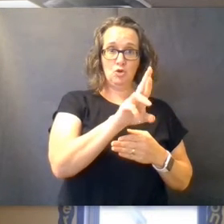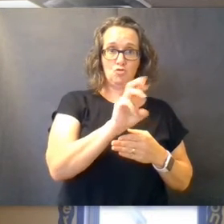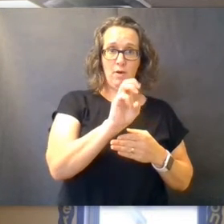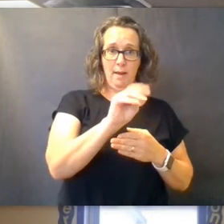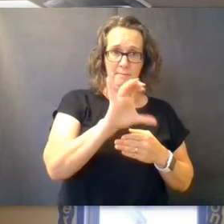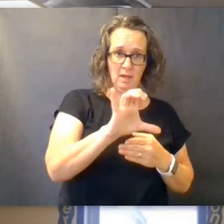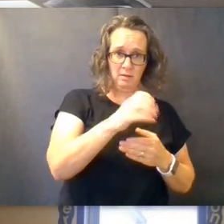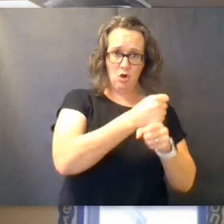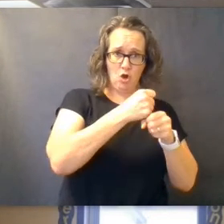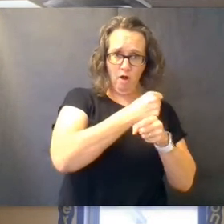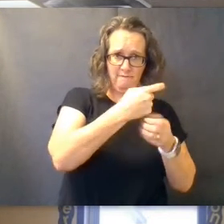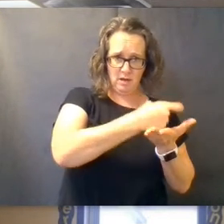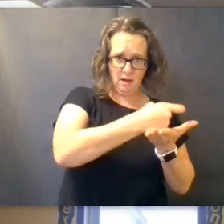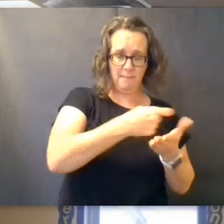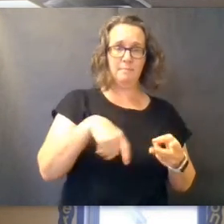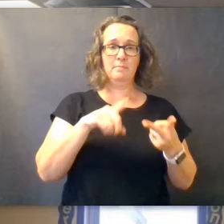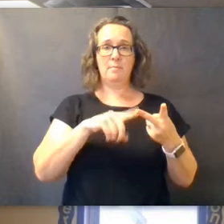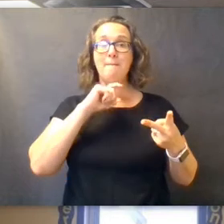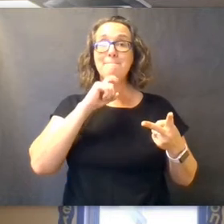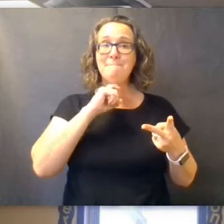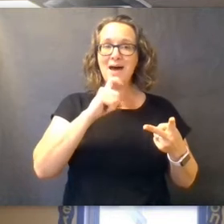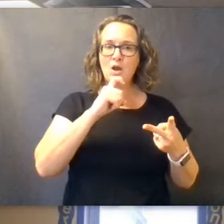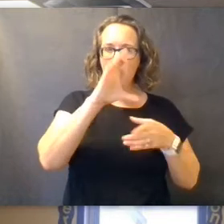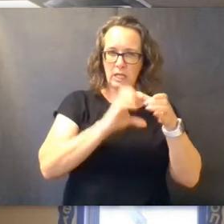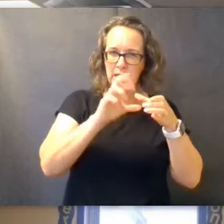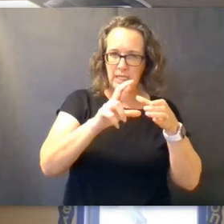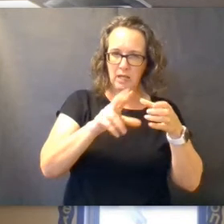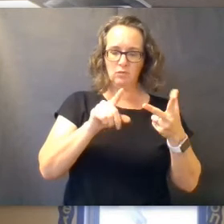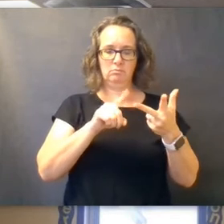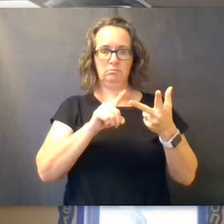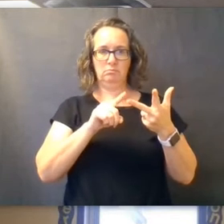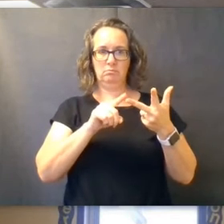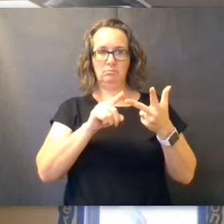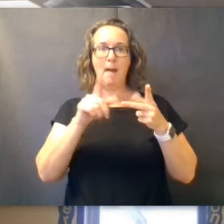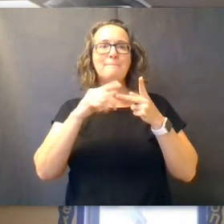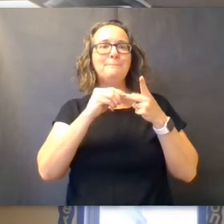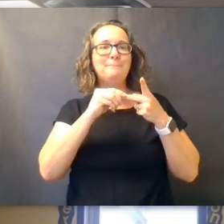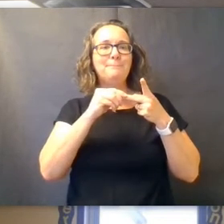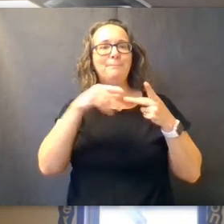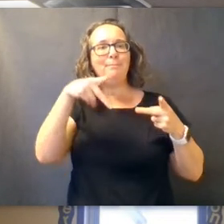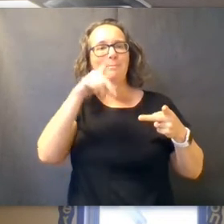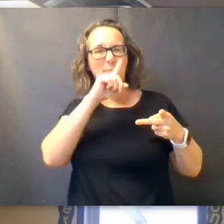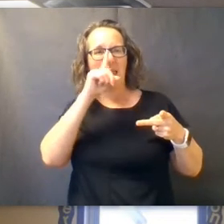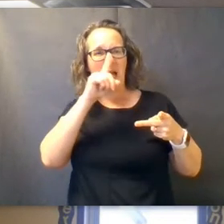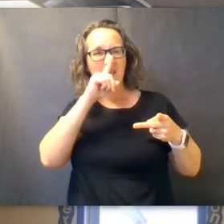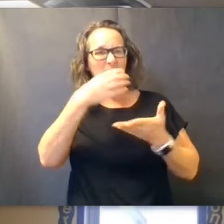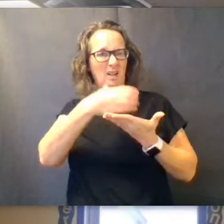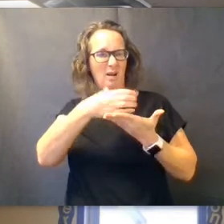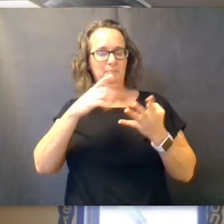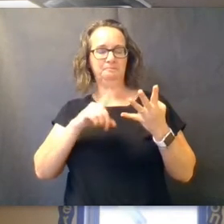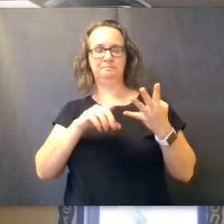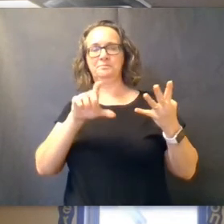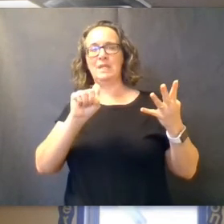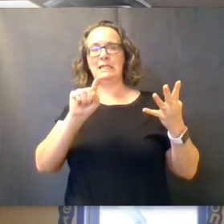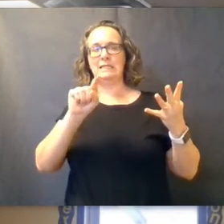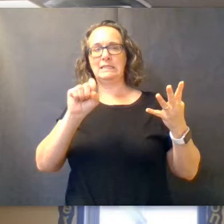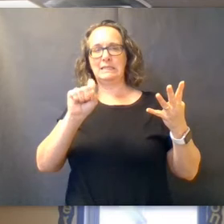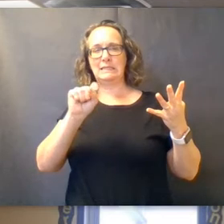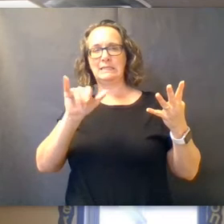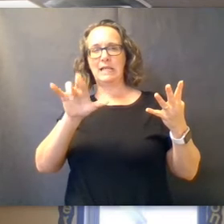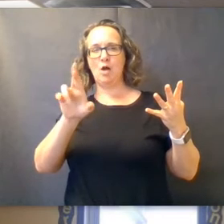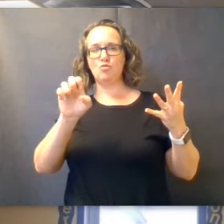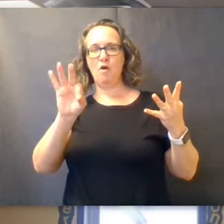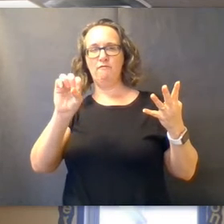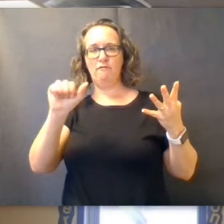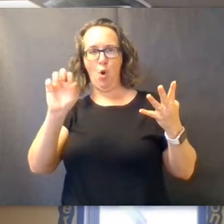metal container, a plastic cup, and a styrofoam cup. What I'm trying to do is figure out what type of cup I would need